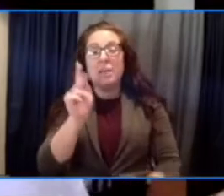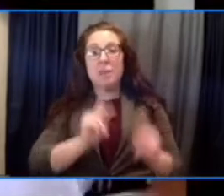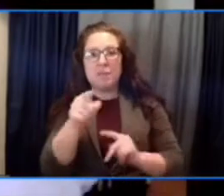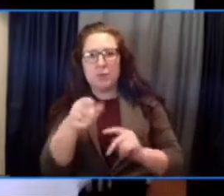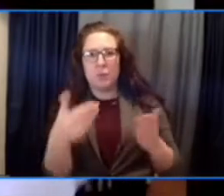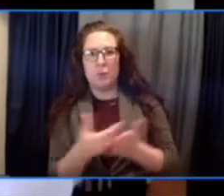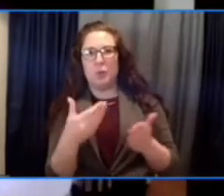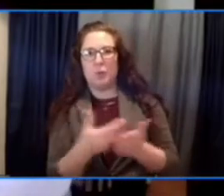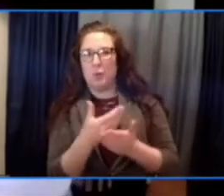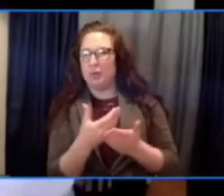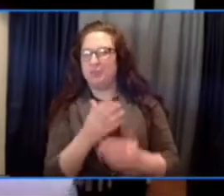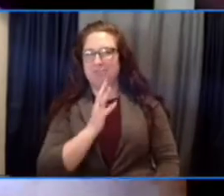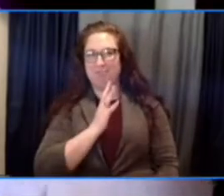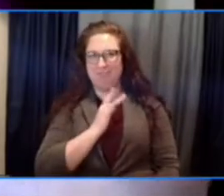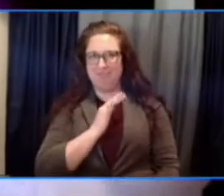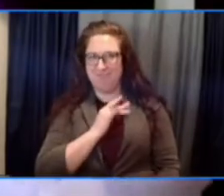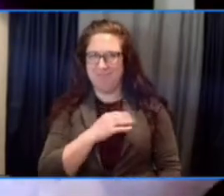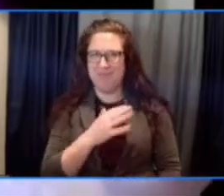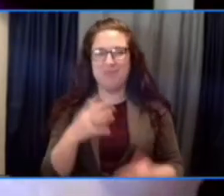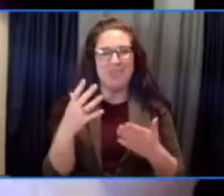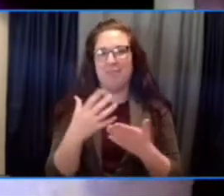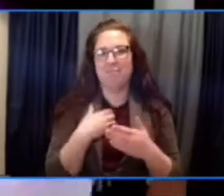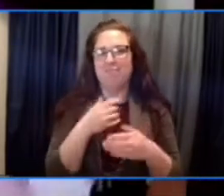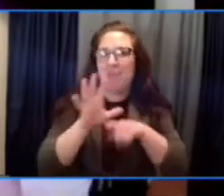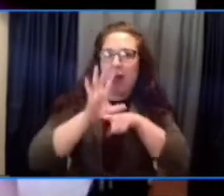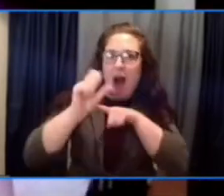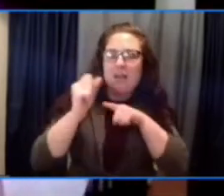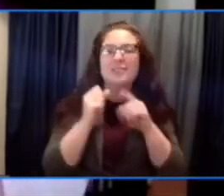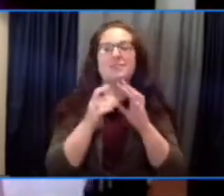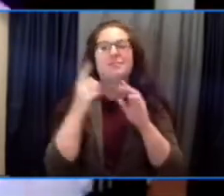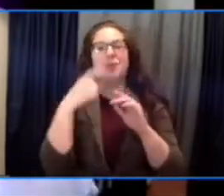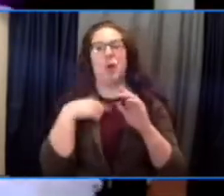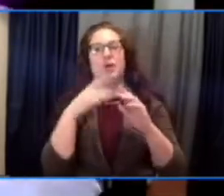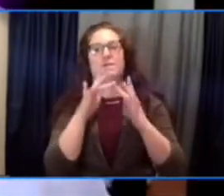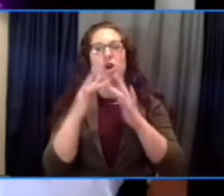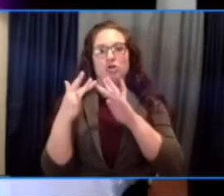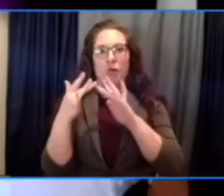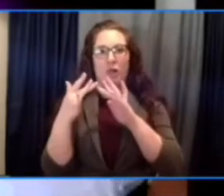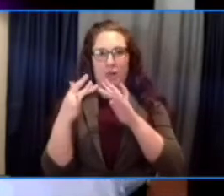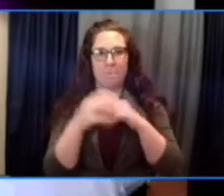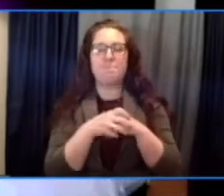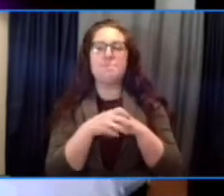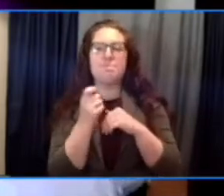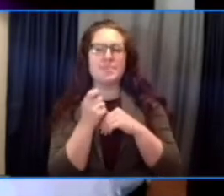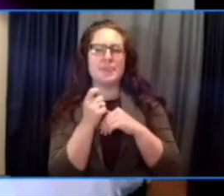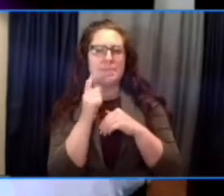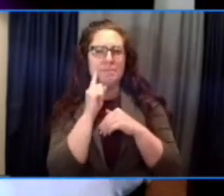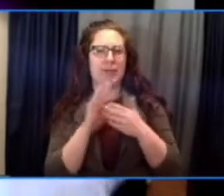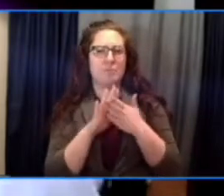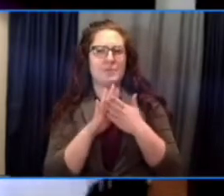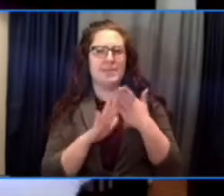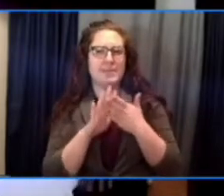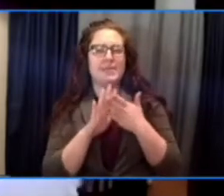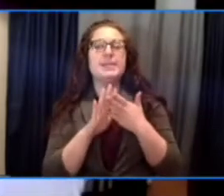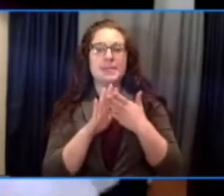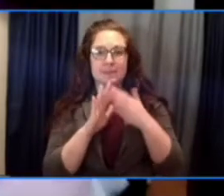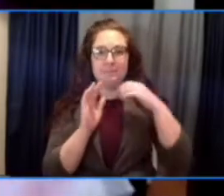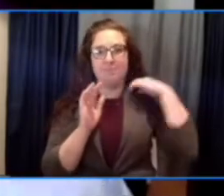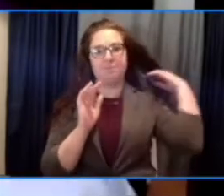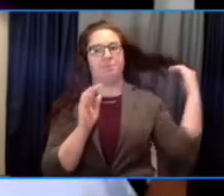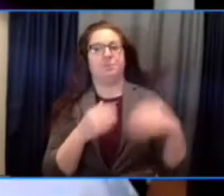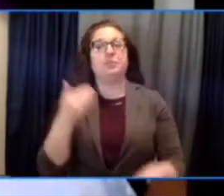things about being virtual. So let's start with some introductions. My 2021 name is Chris Melody Fields Figueredo.